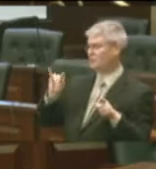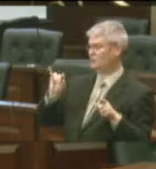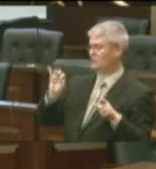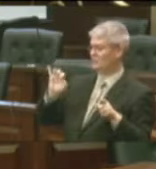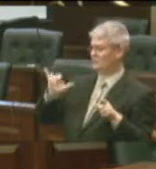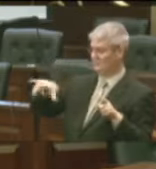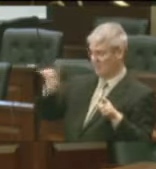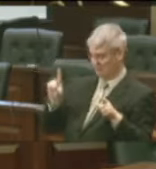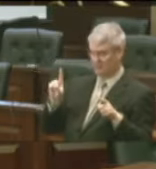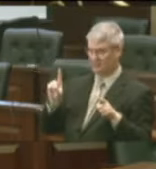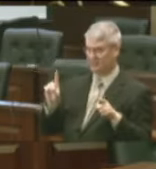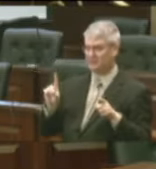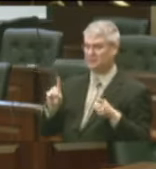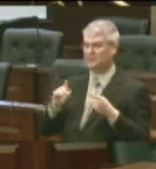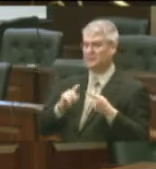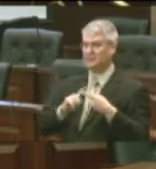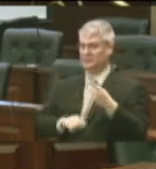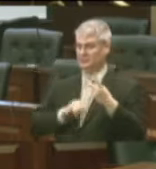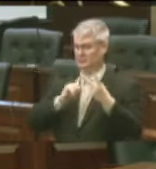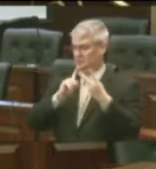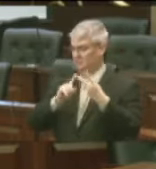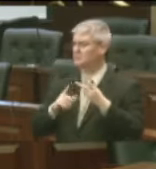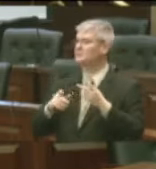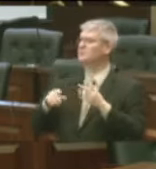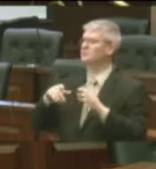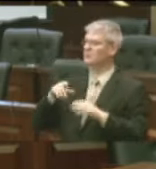remarks, and then we'll take your questions. Debbie?